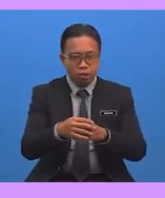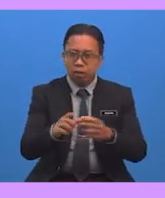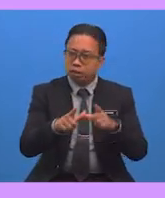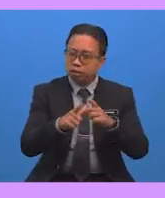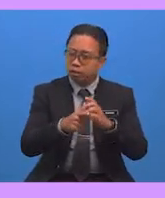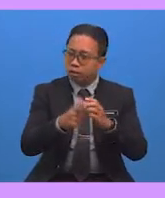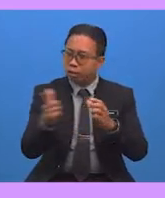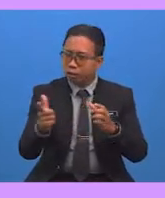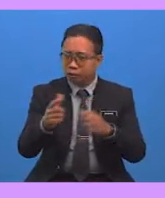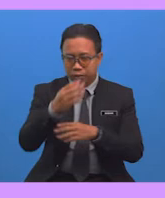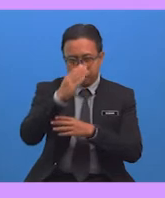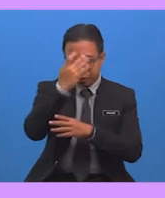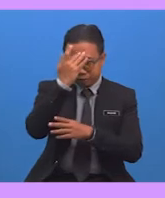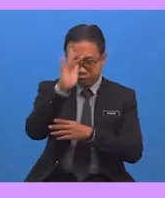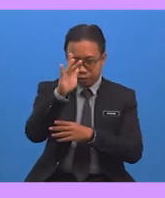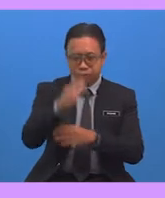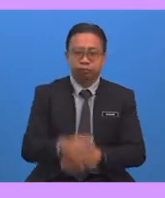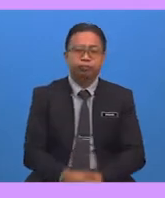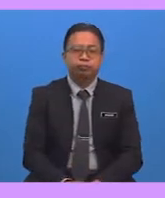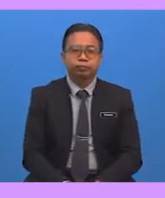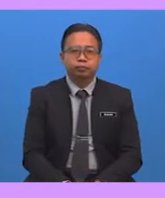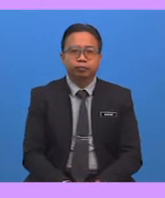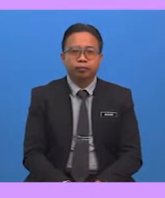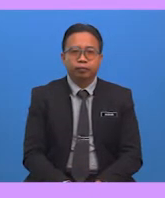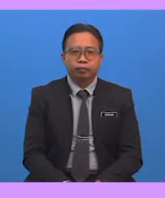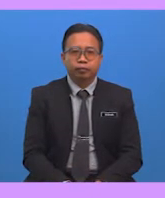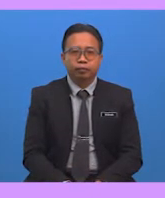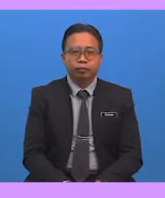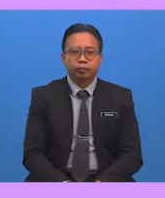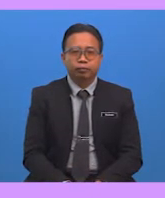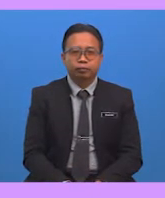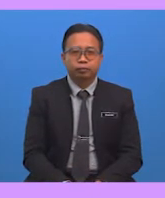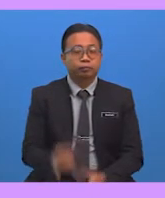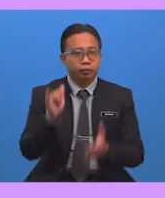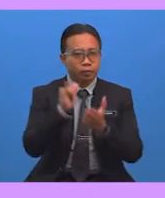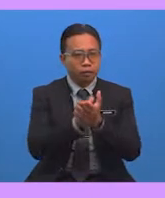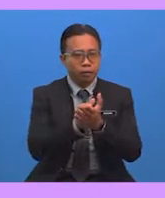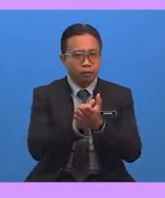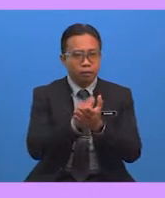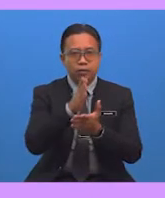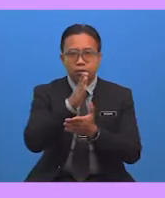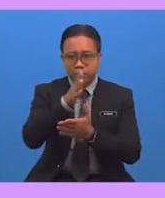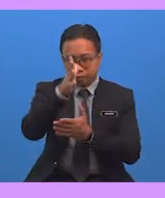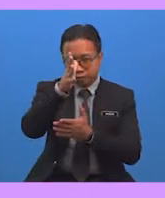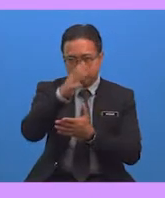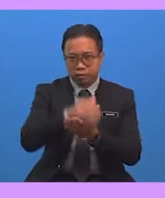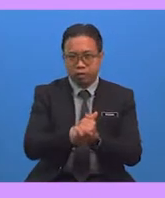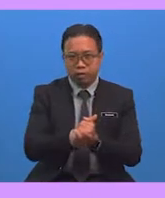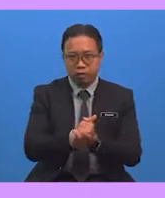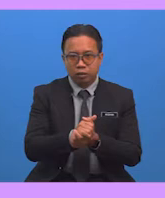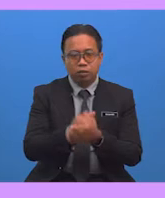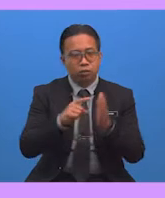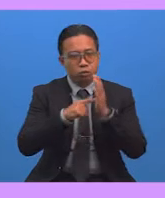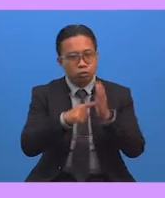excellence is intelligence. It is undeniable that paternal upbringing shows